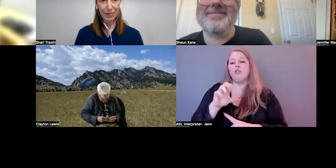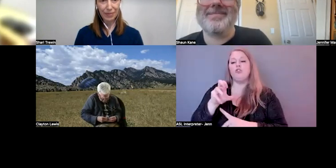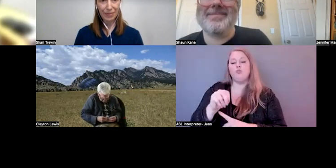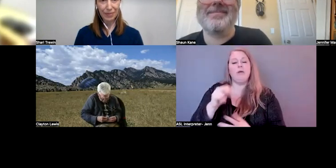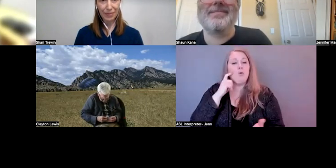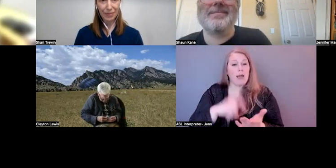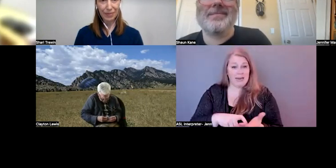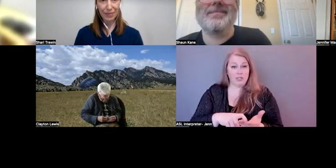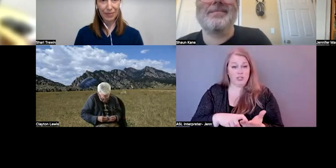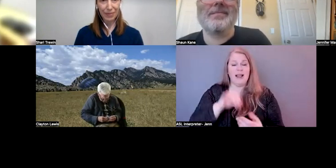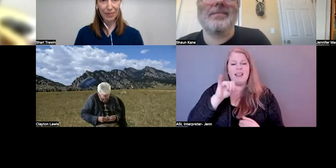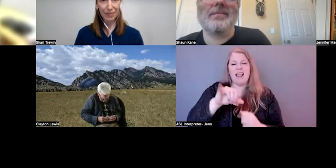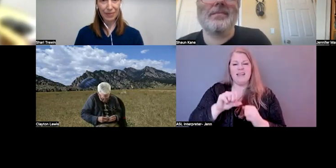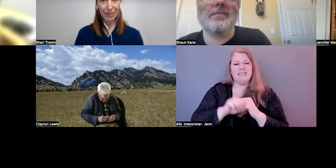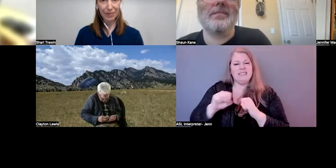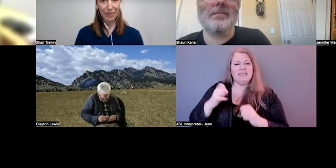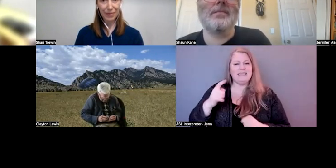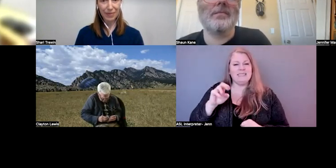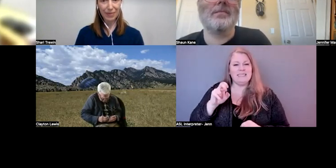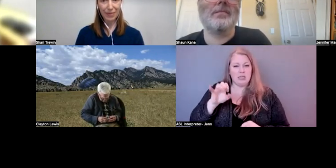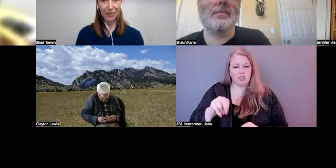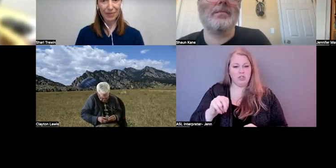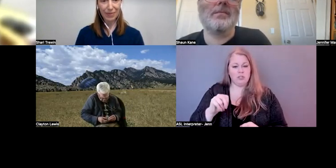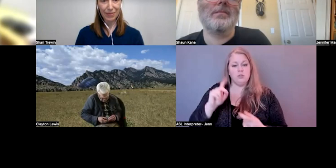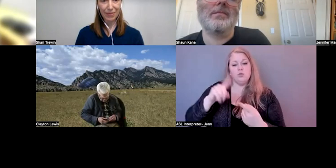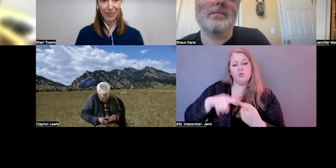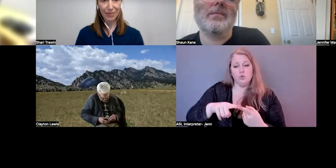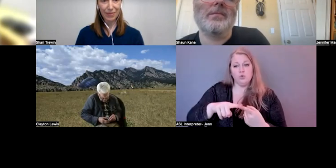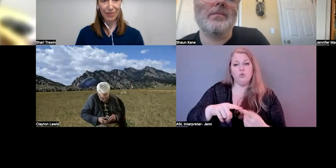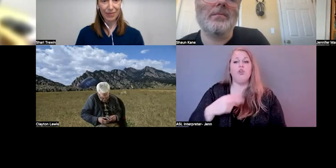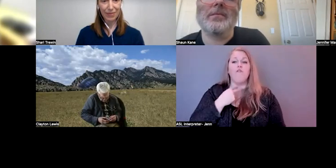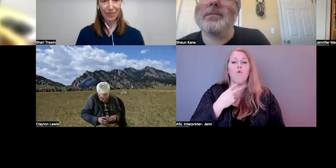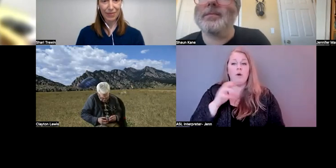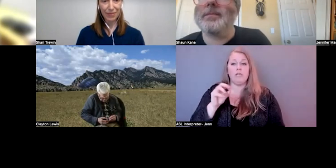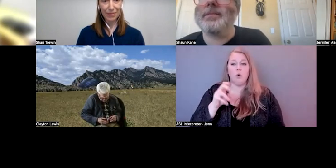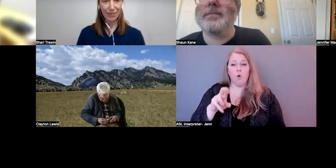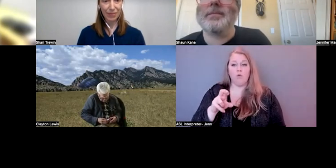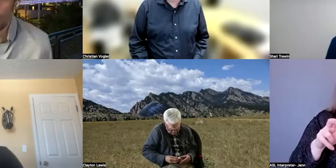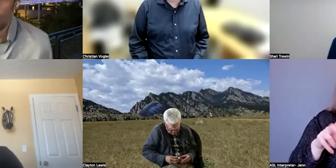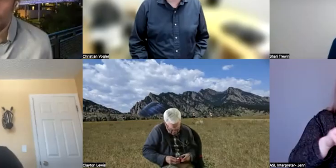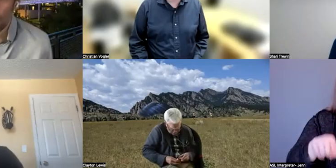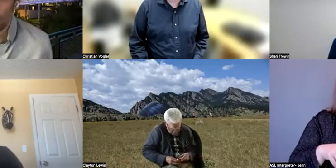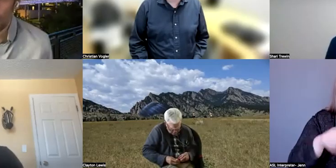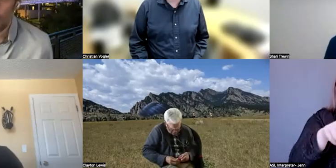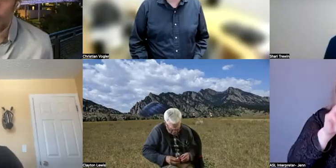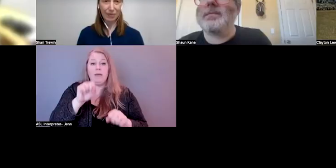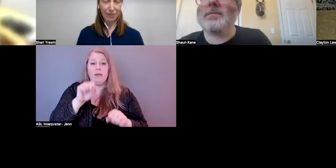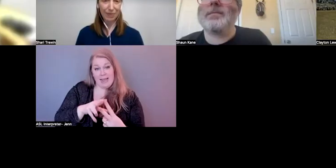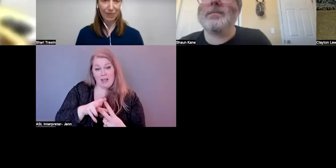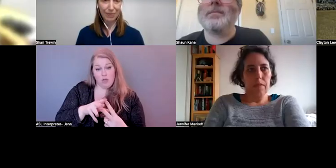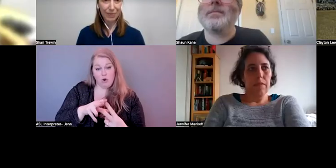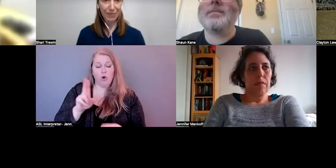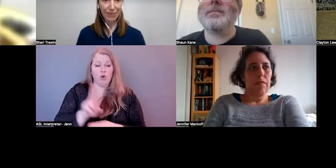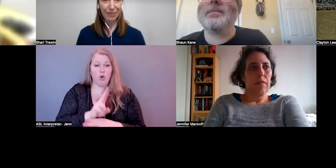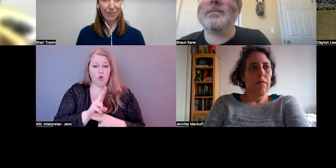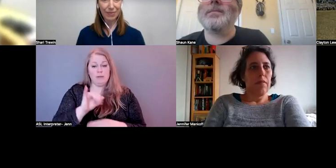an extension to the VoiceOver screen reader. So you can either use kind of